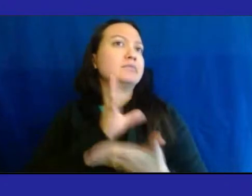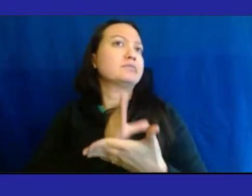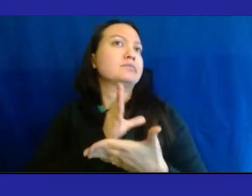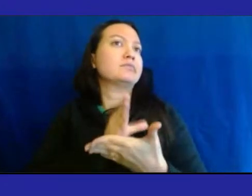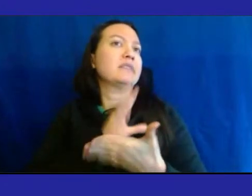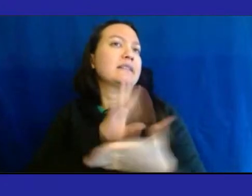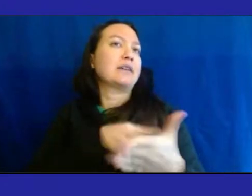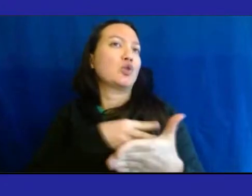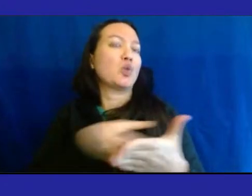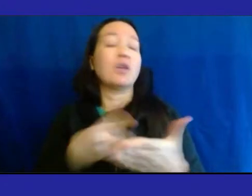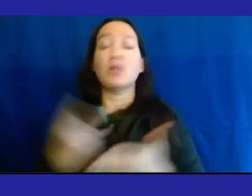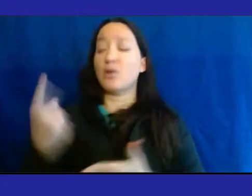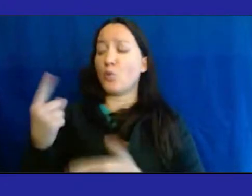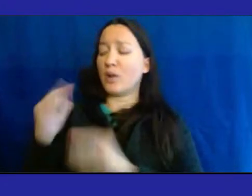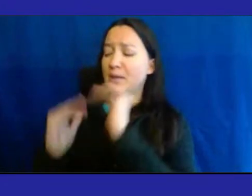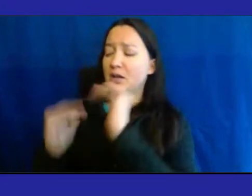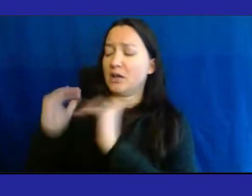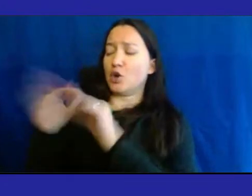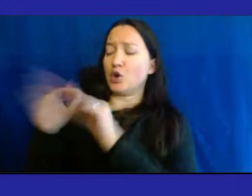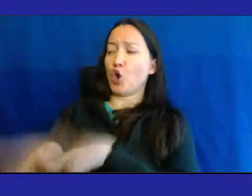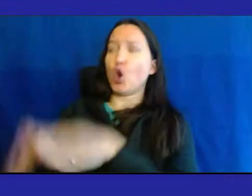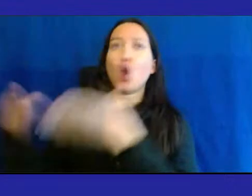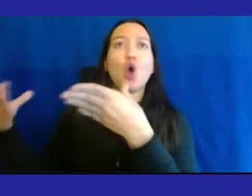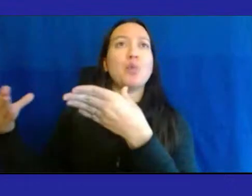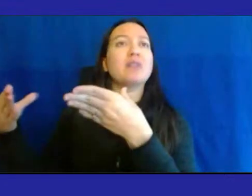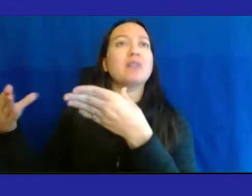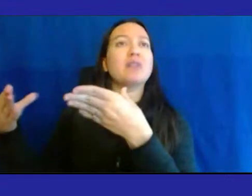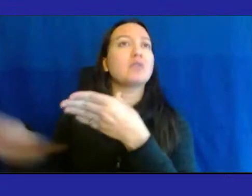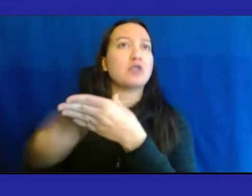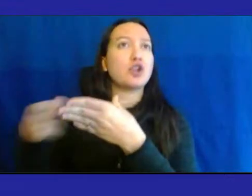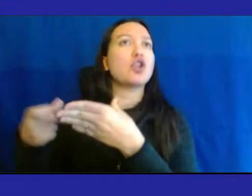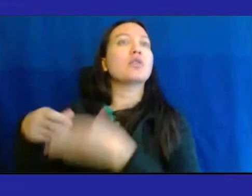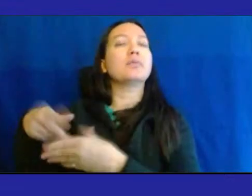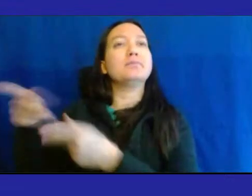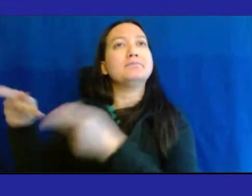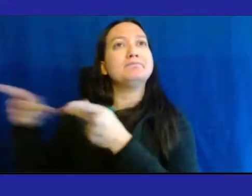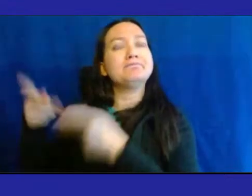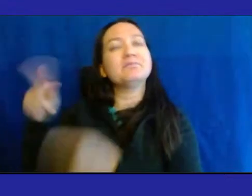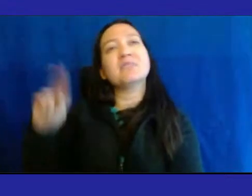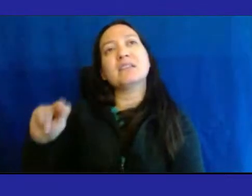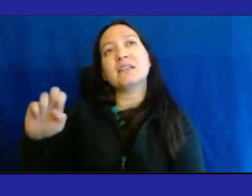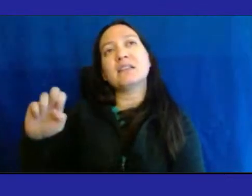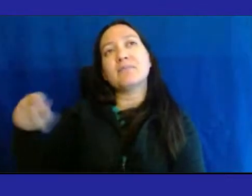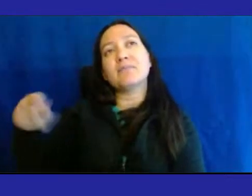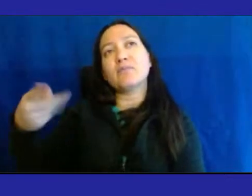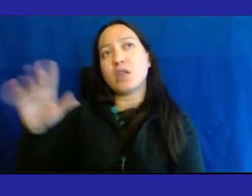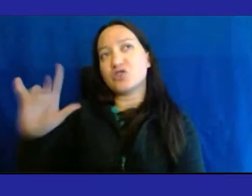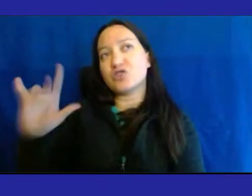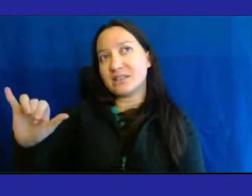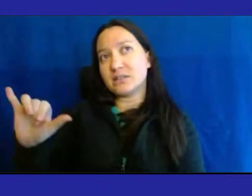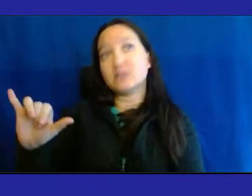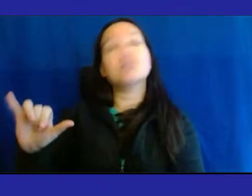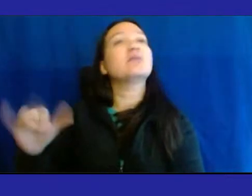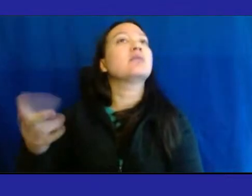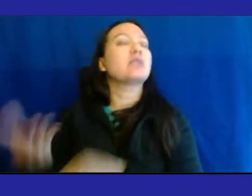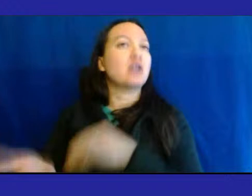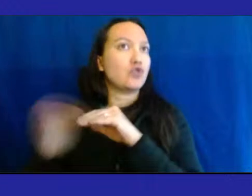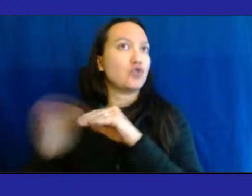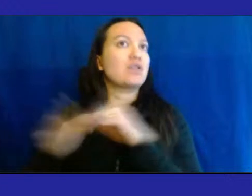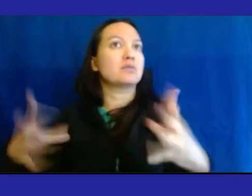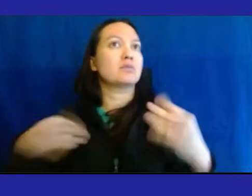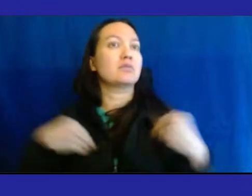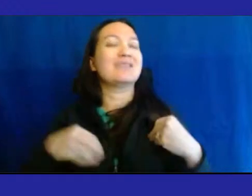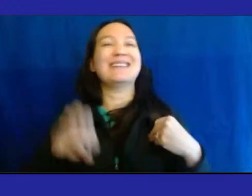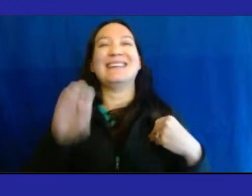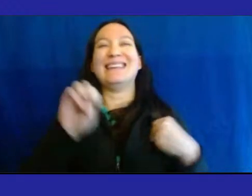one facility has opened an additional ambulatory slot for nephrology. There's increased adoption system-wide of e-consult